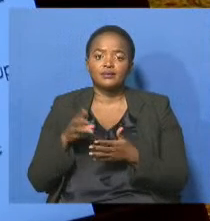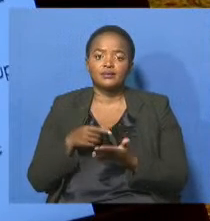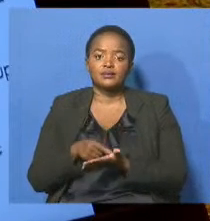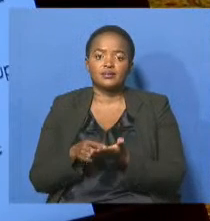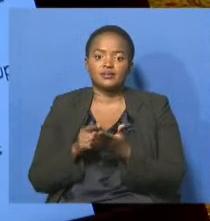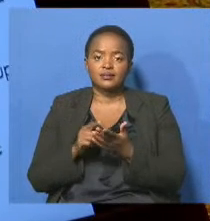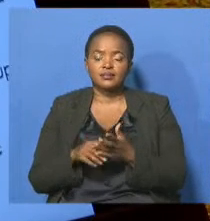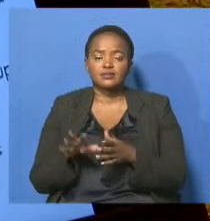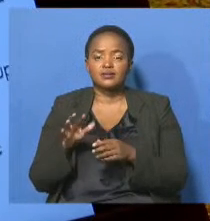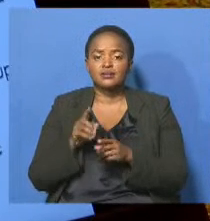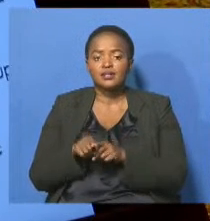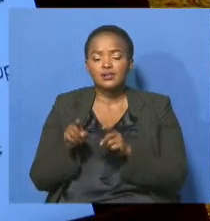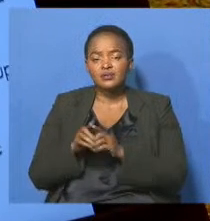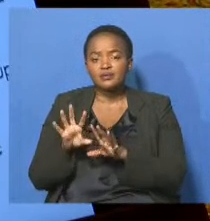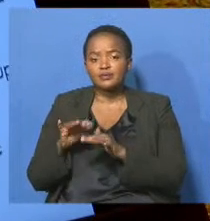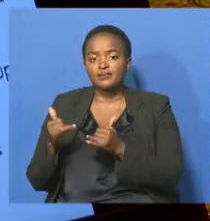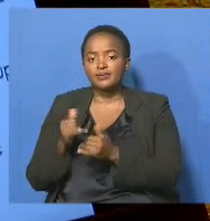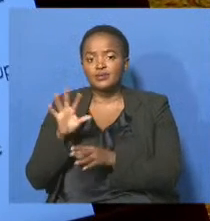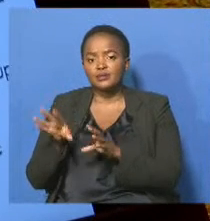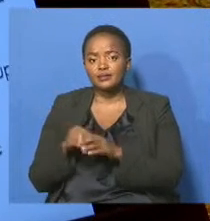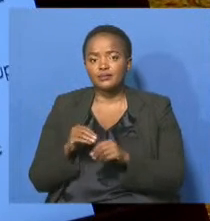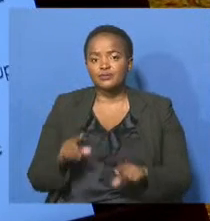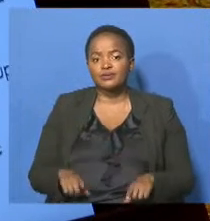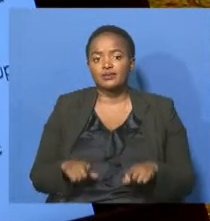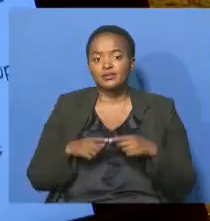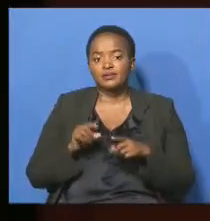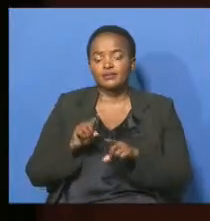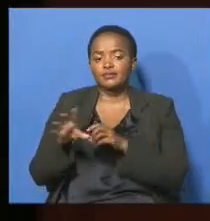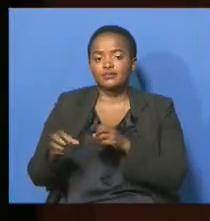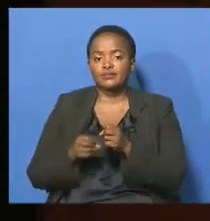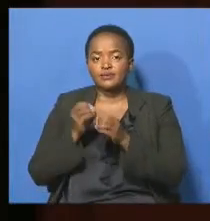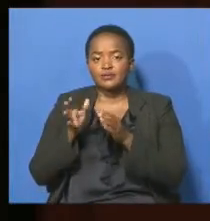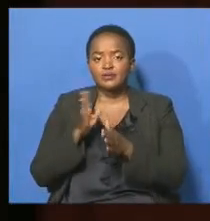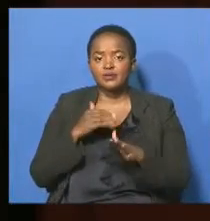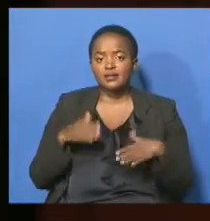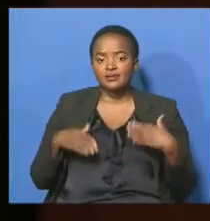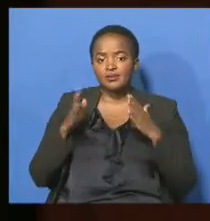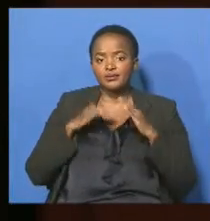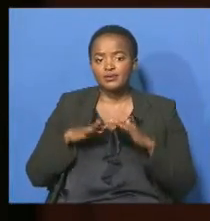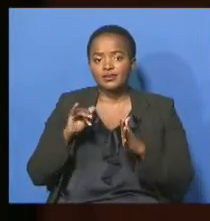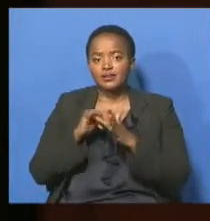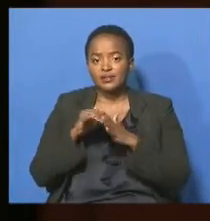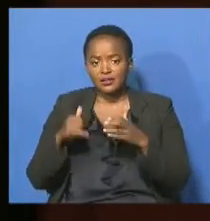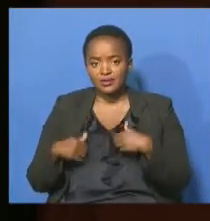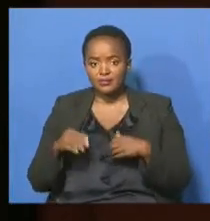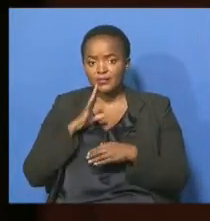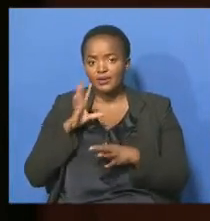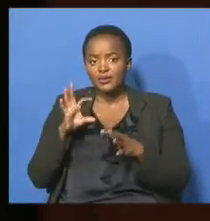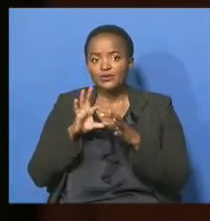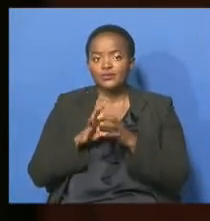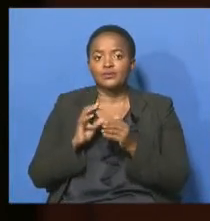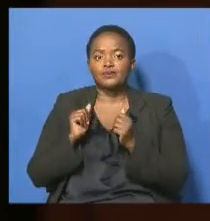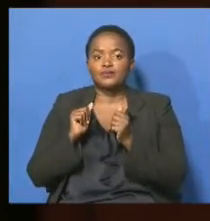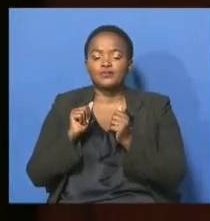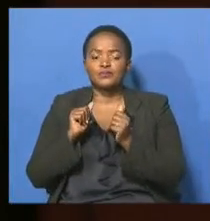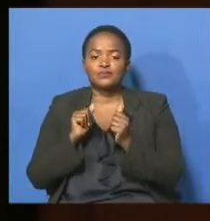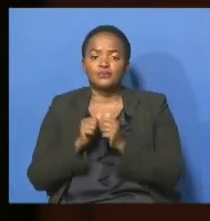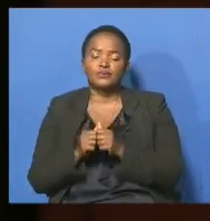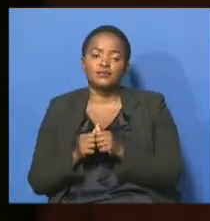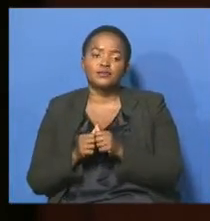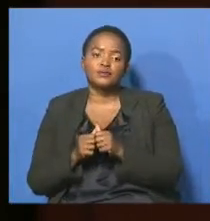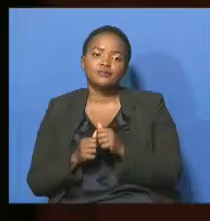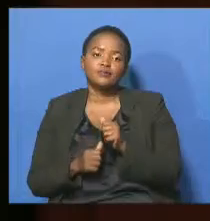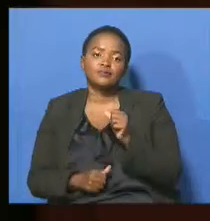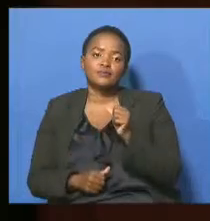station community relations liaison officers. And I'm happy today, I'm accompanied by the